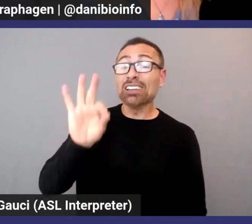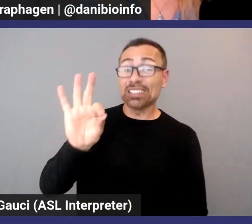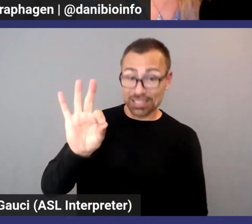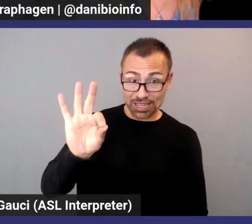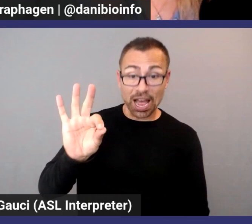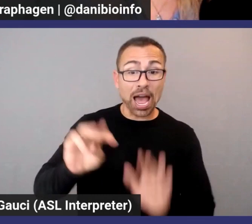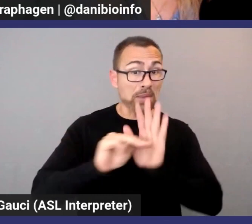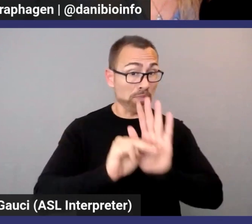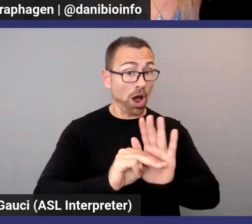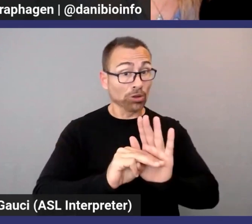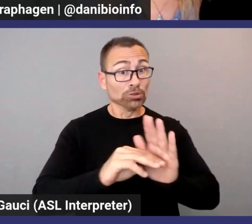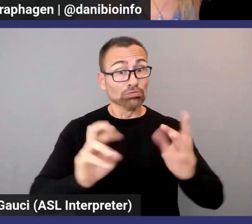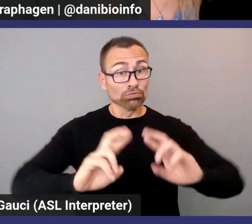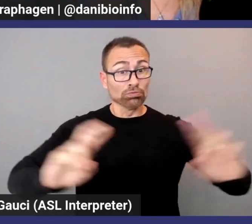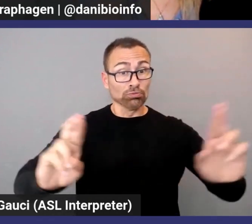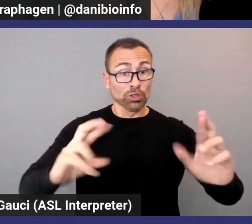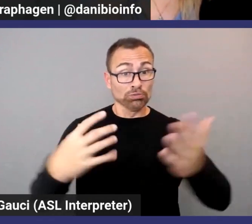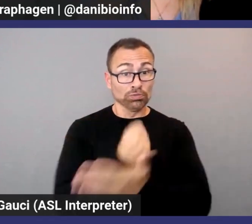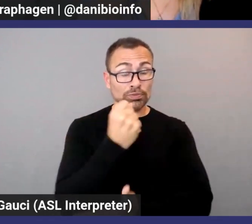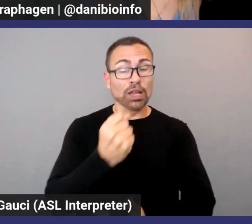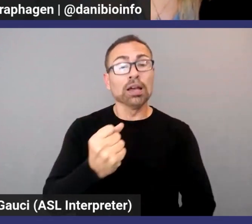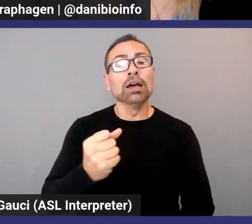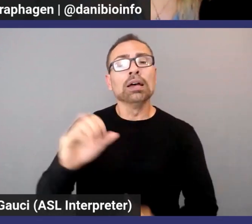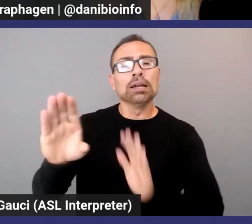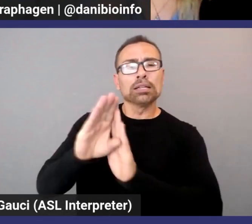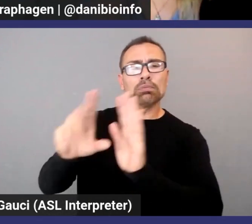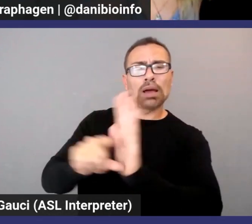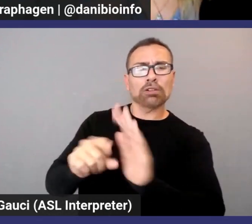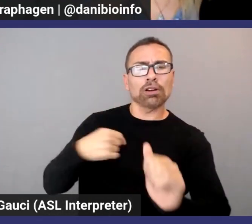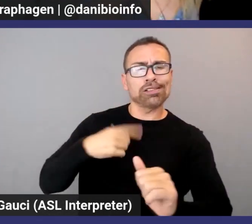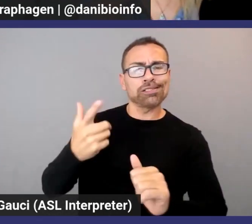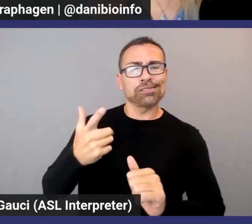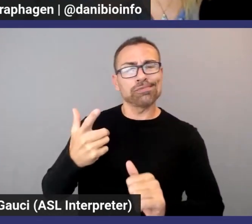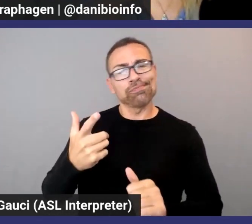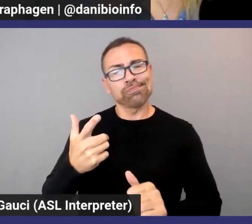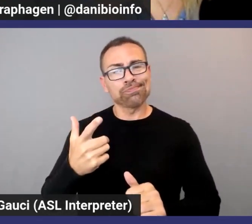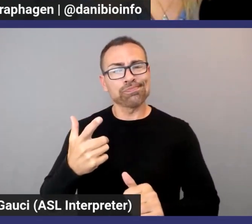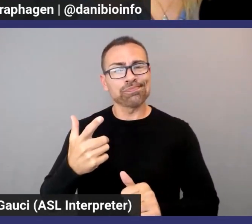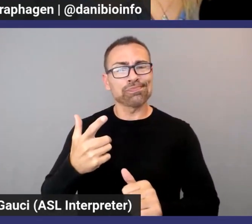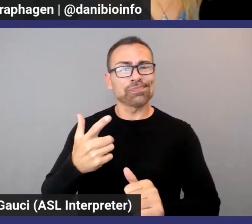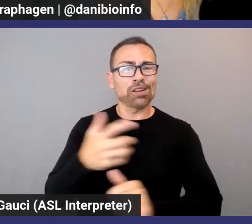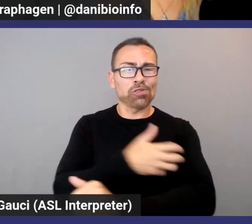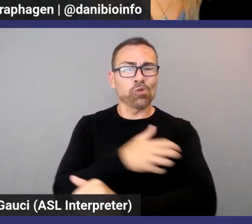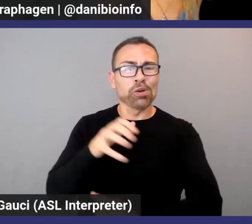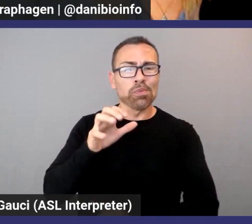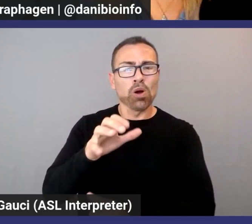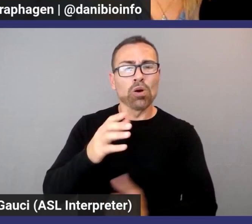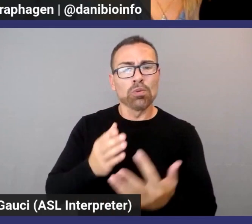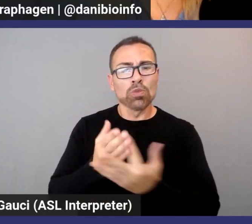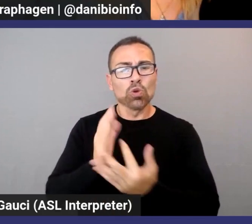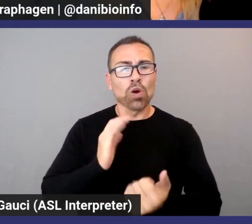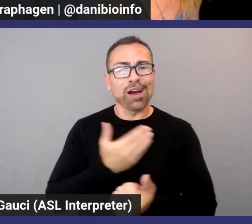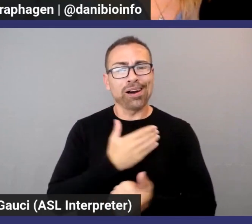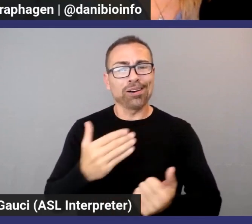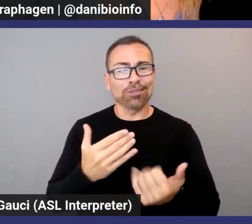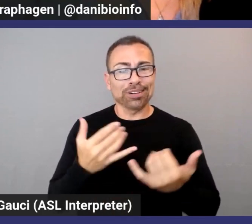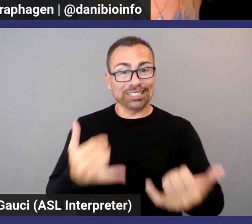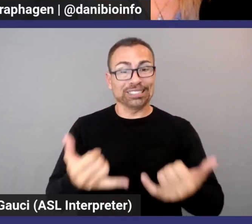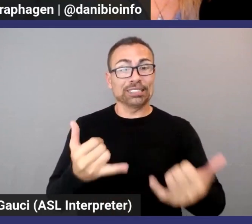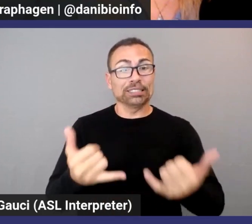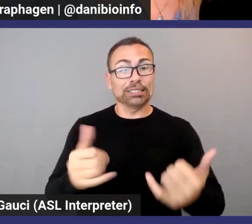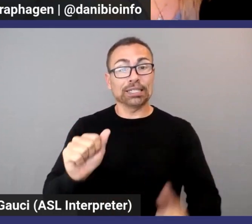now provides. In the background, we've powered these ready-to-use models through our existing AI